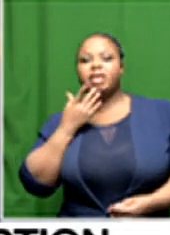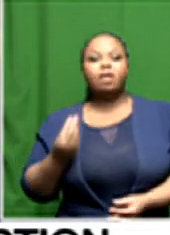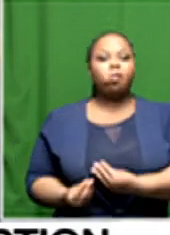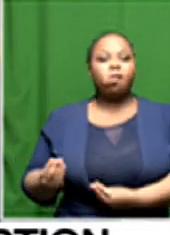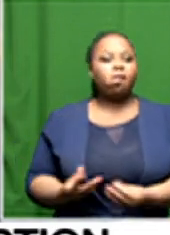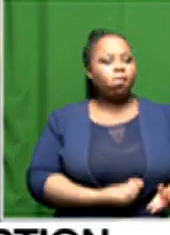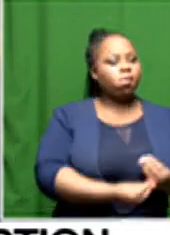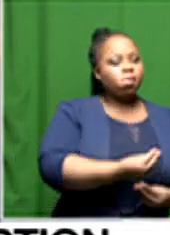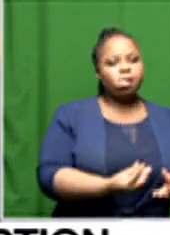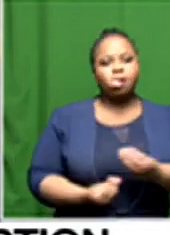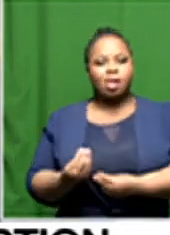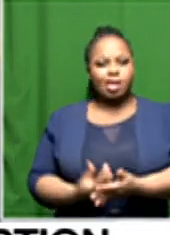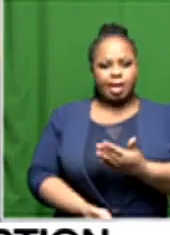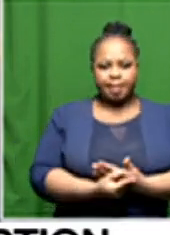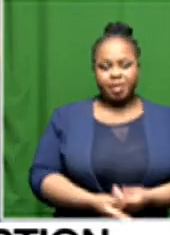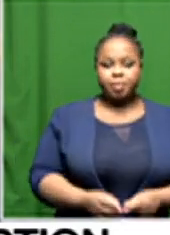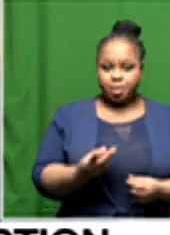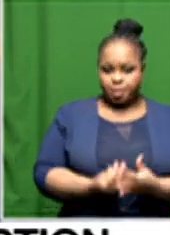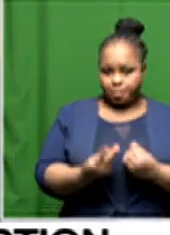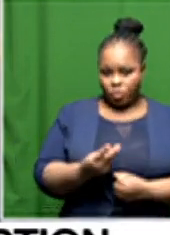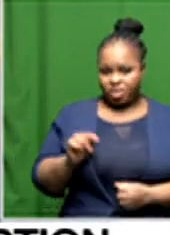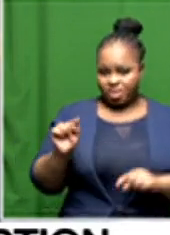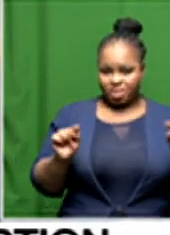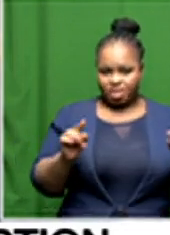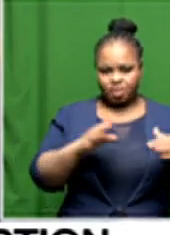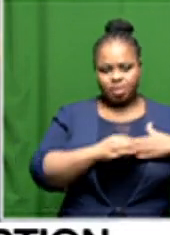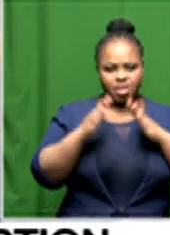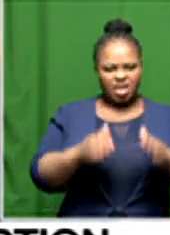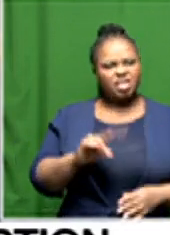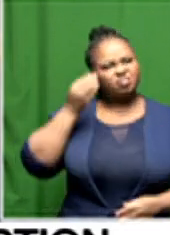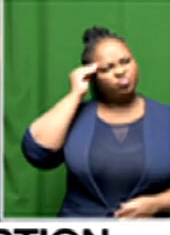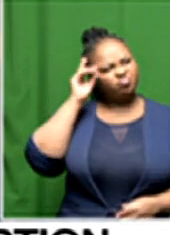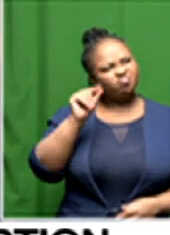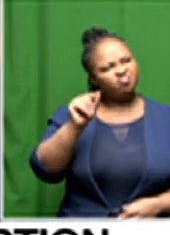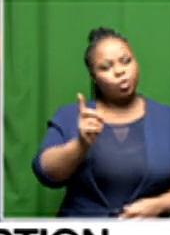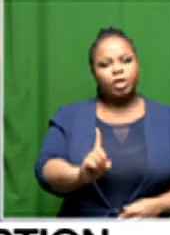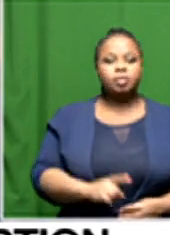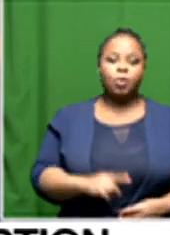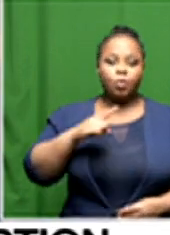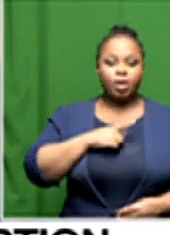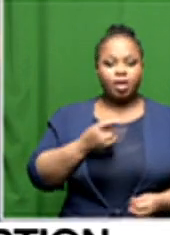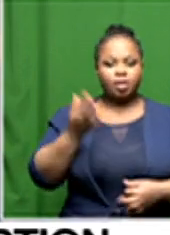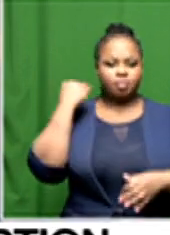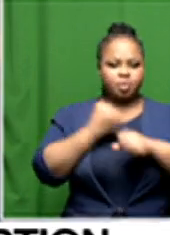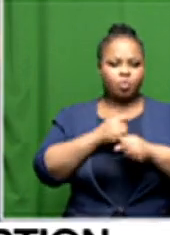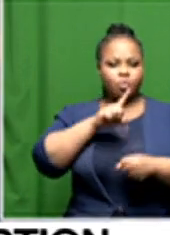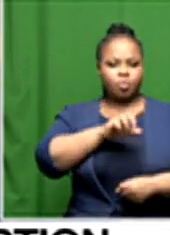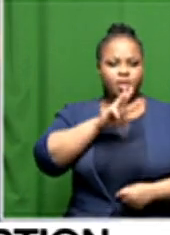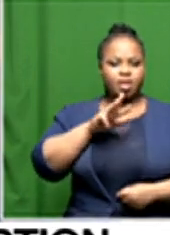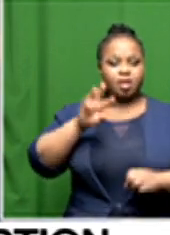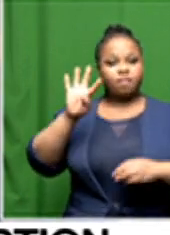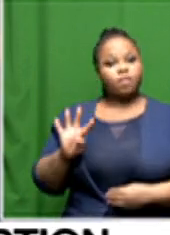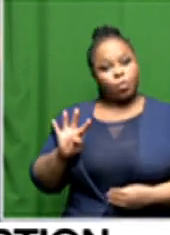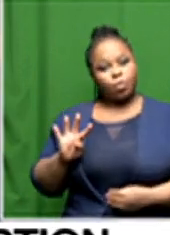And I think what's interesting with both these homelands leaders is that when democracy came in 94, they instantly